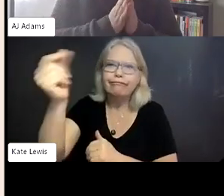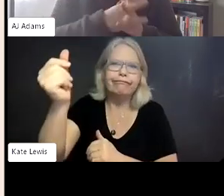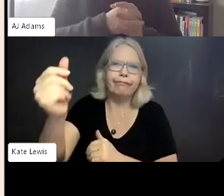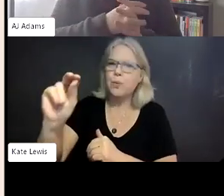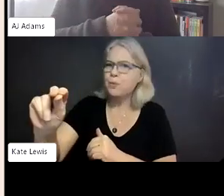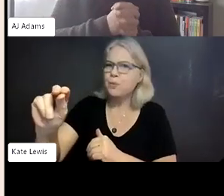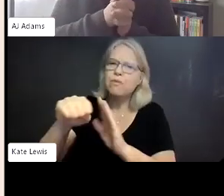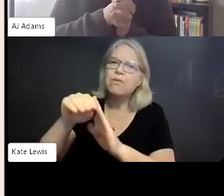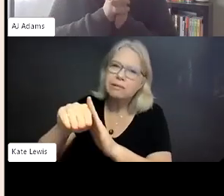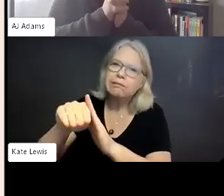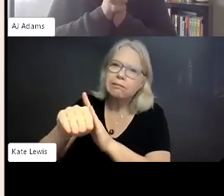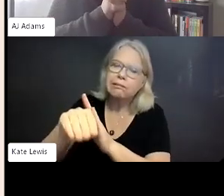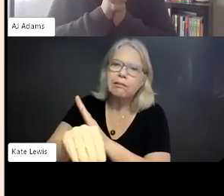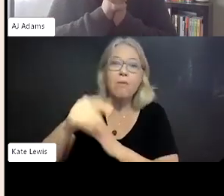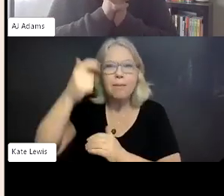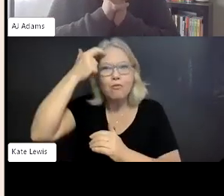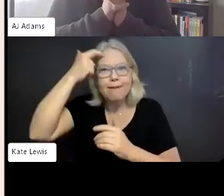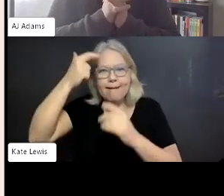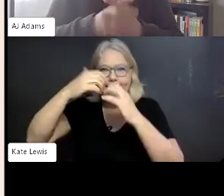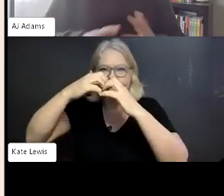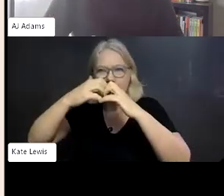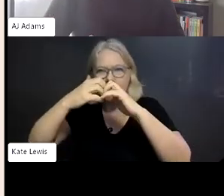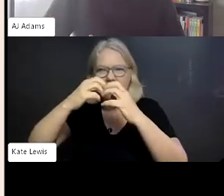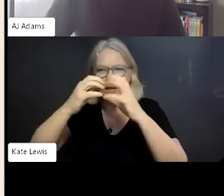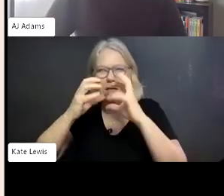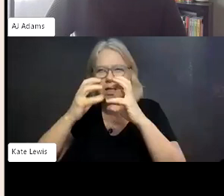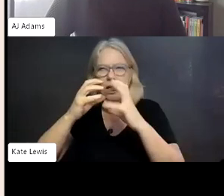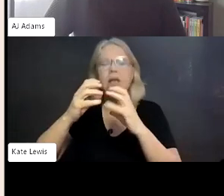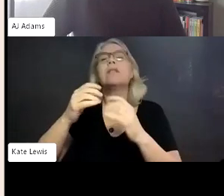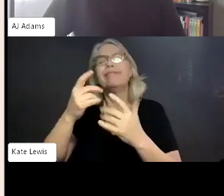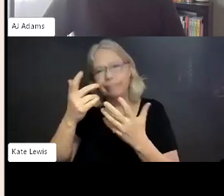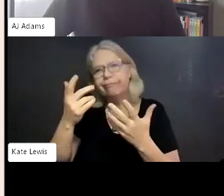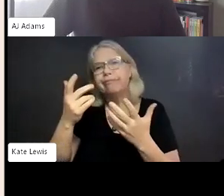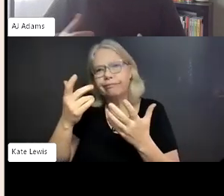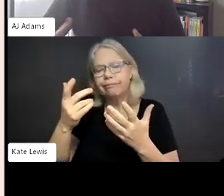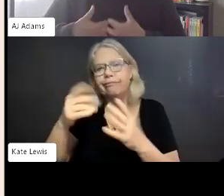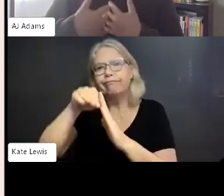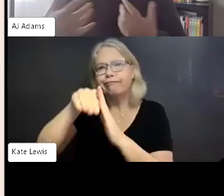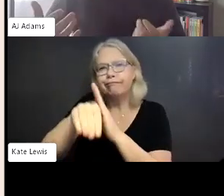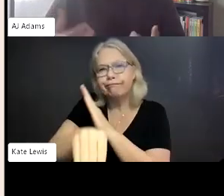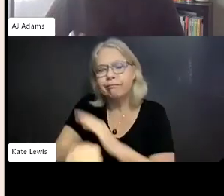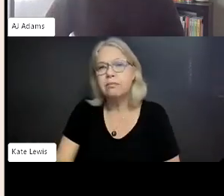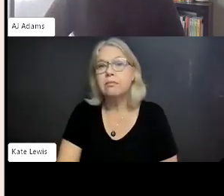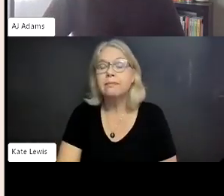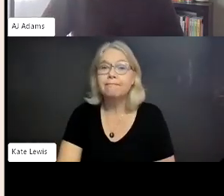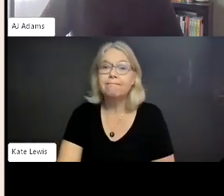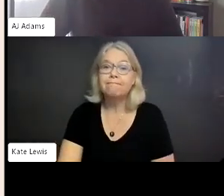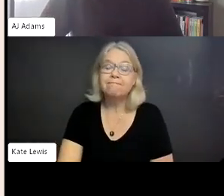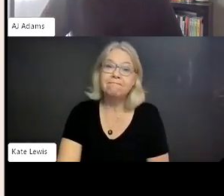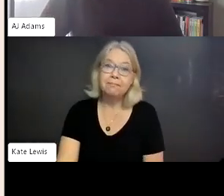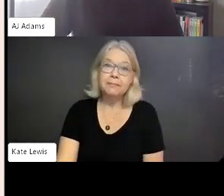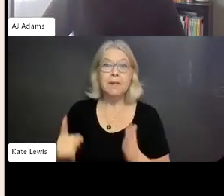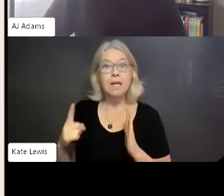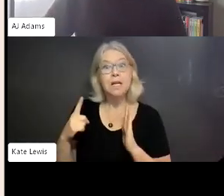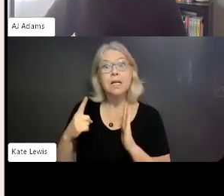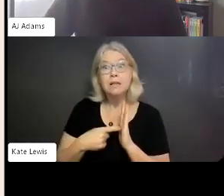as it impacts the brain cells. And often there's a misconception that, oh, my grandma's getting old, she's